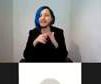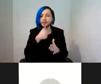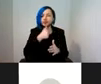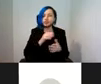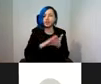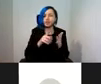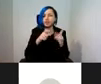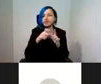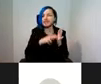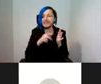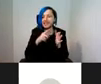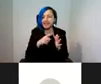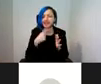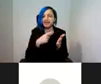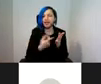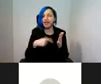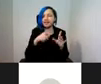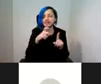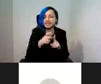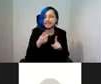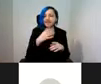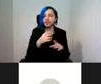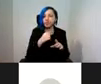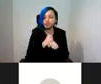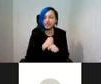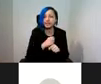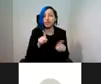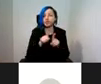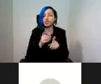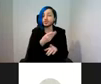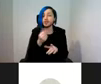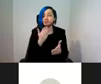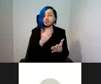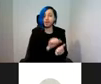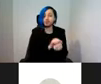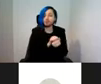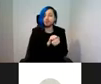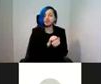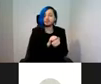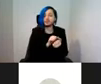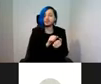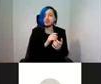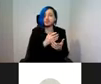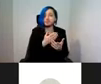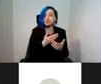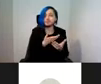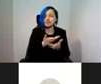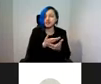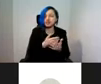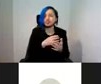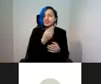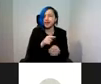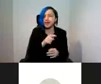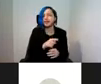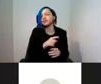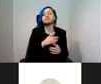work and Cinema 4D, but also very kind of proprietary fashion design like Marvelous Designer to open source